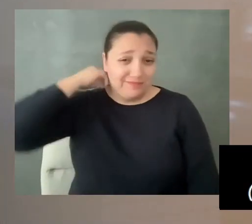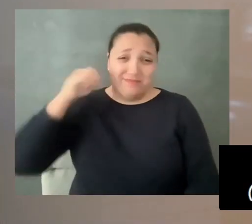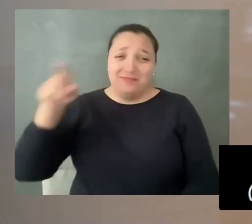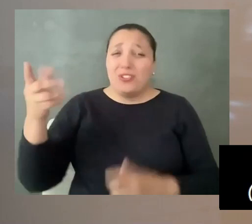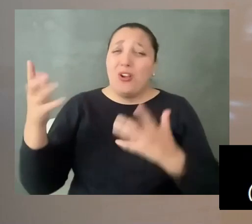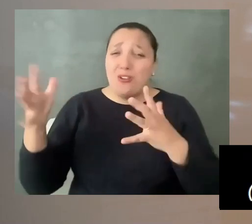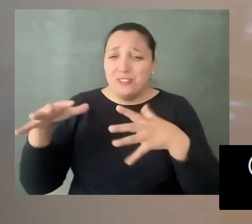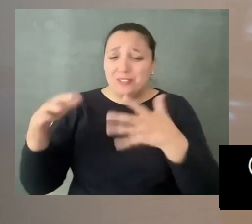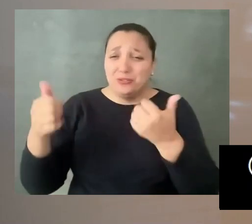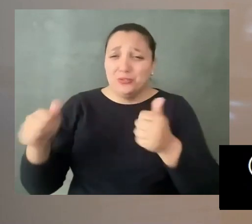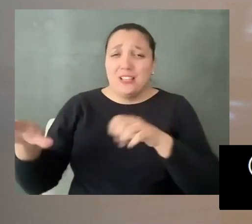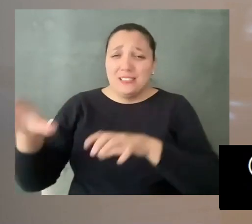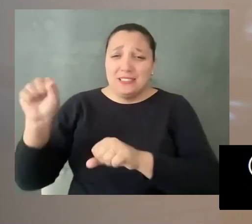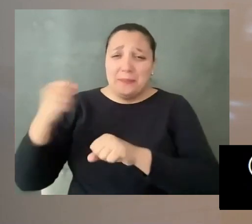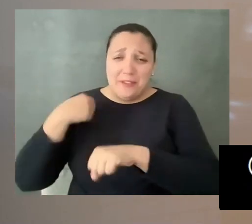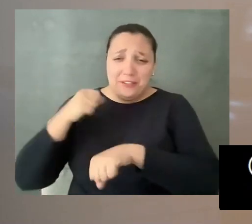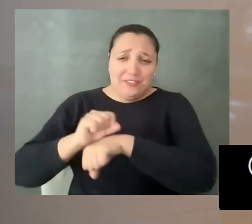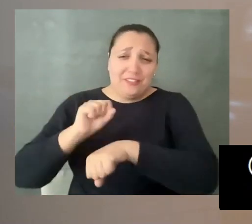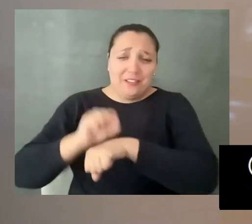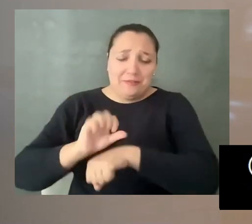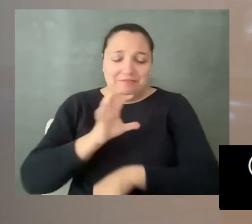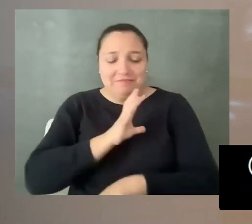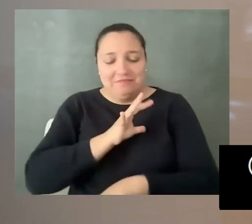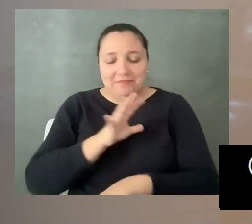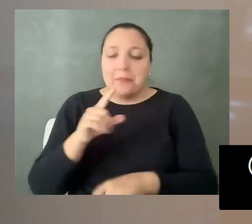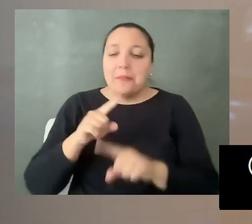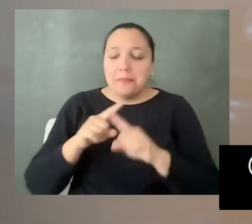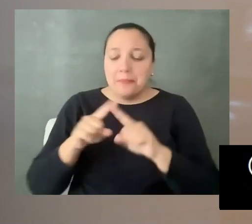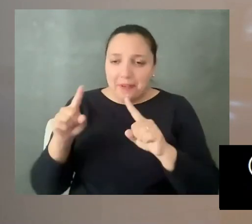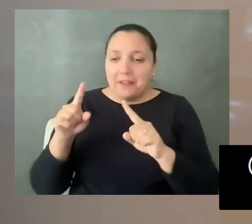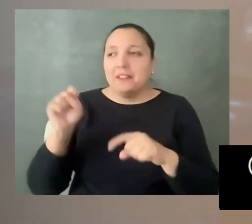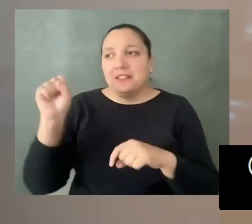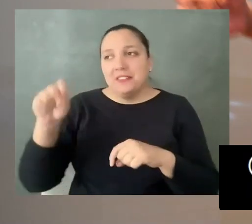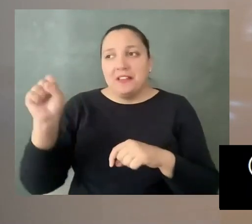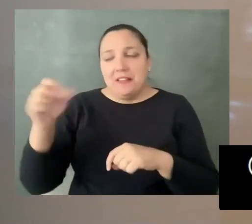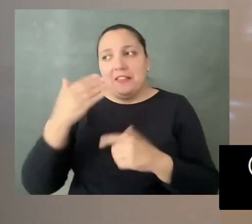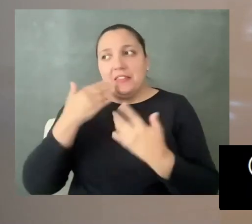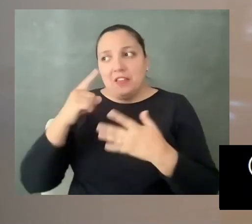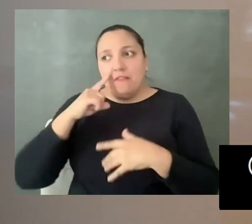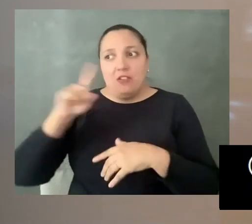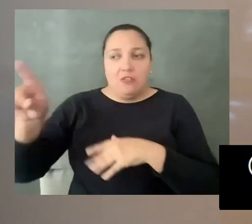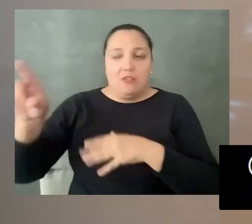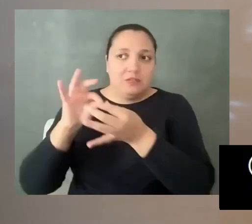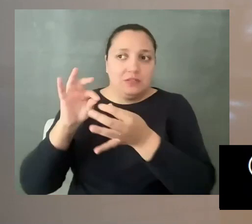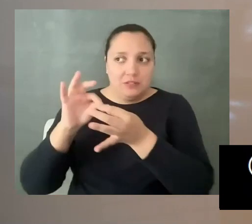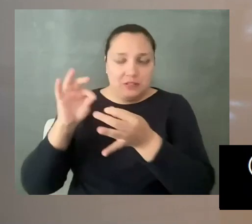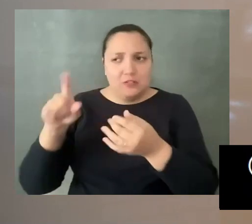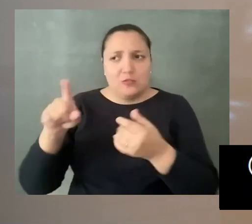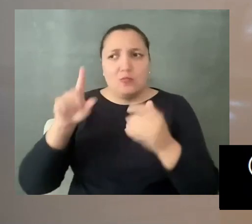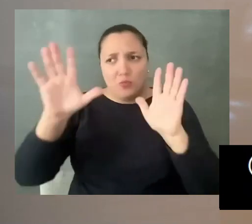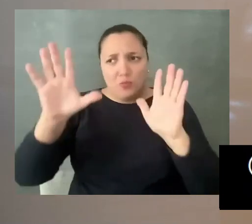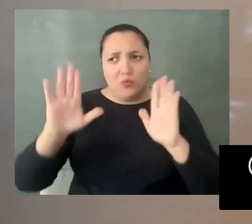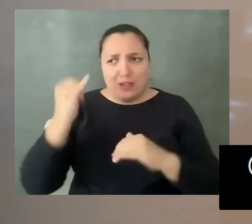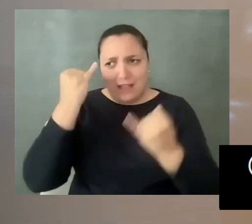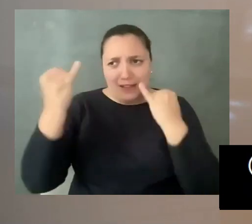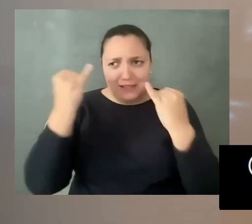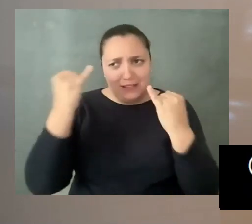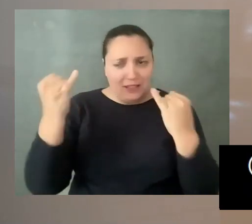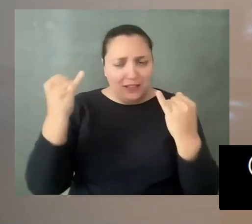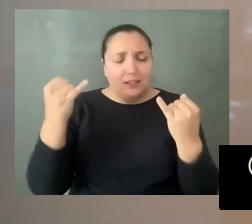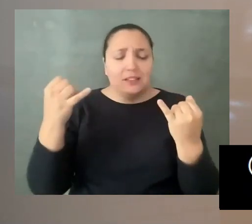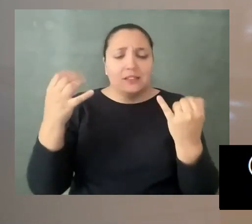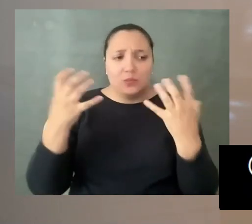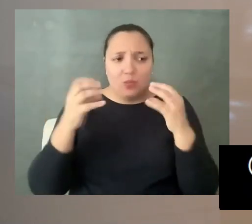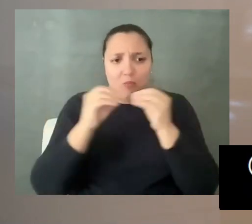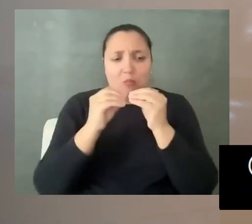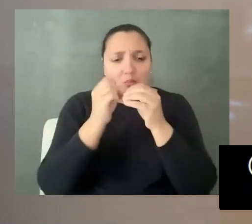were talking about artificial intelligence recently, and there's some great ideas that she has around that to make that a little bit more safe for everybody.